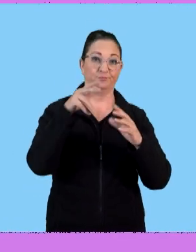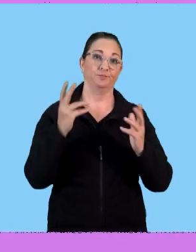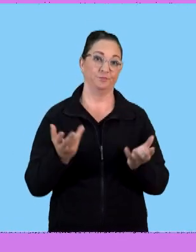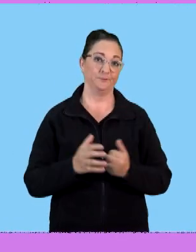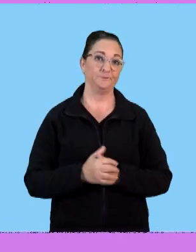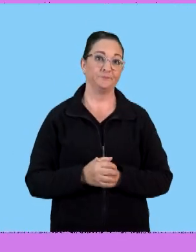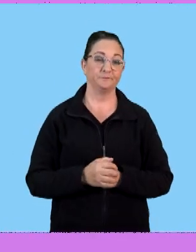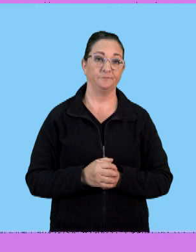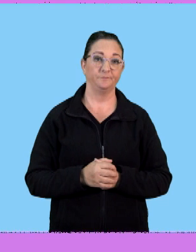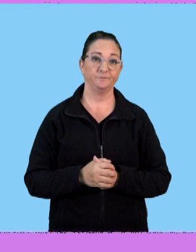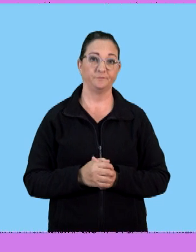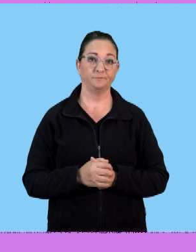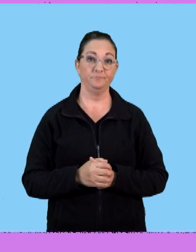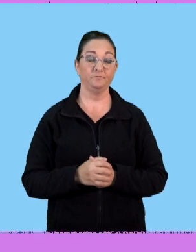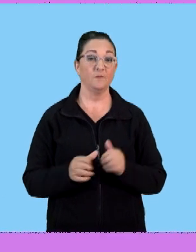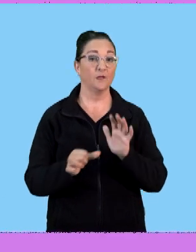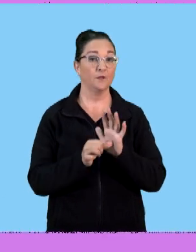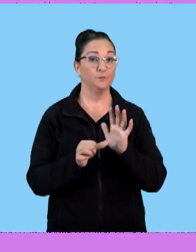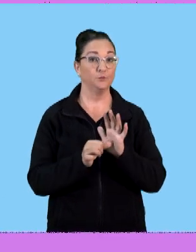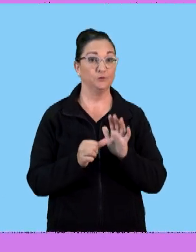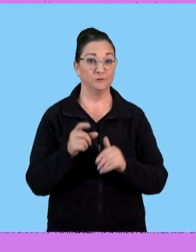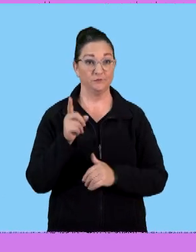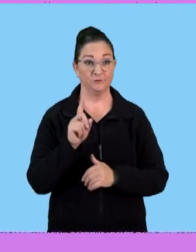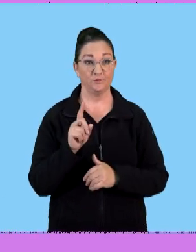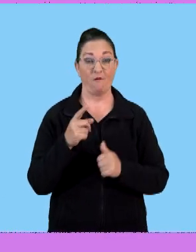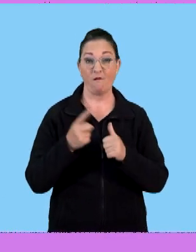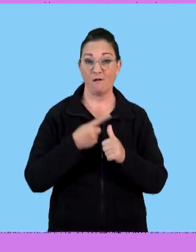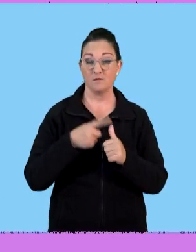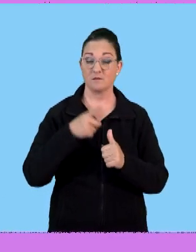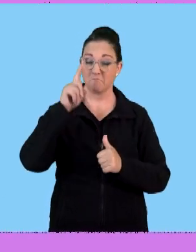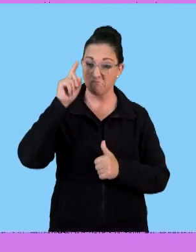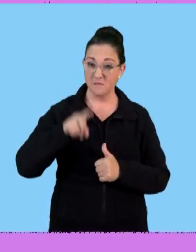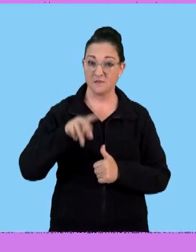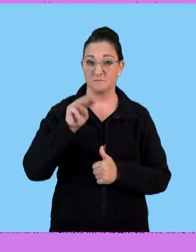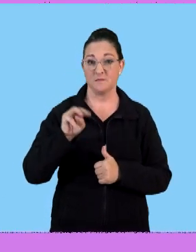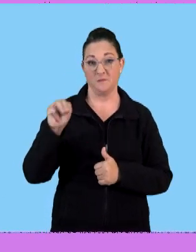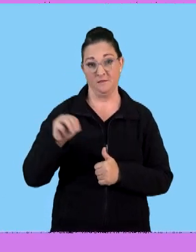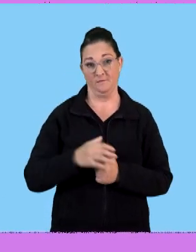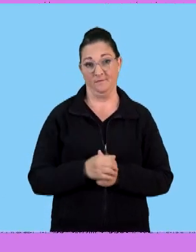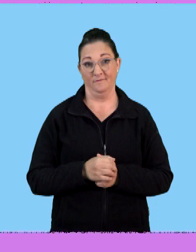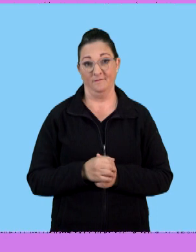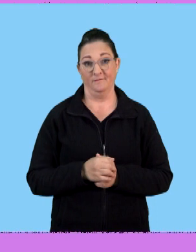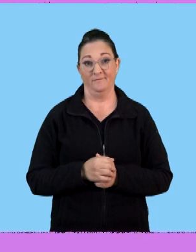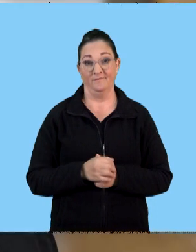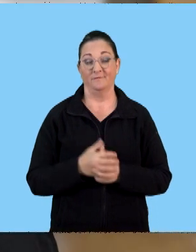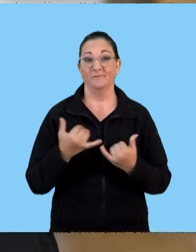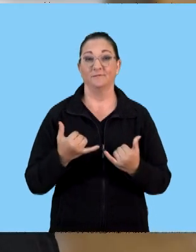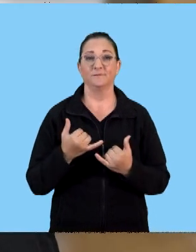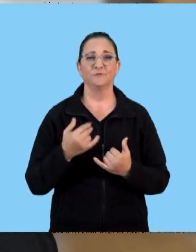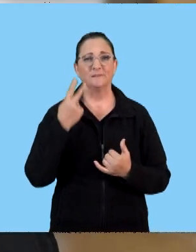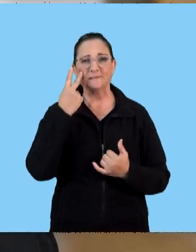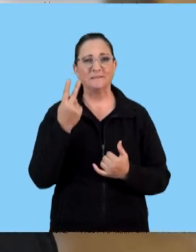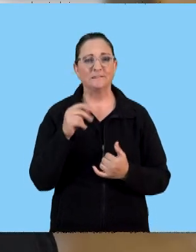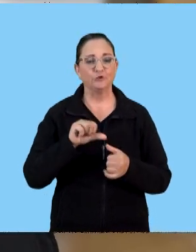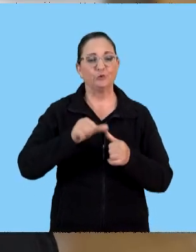the perimeter of that triangle. Very important here is that your answer, it must be in millimeters. All right, let